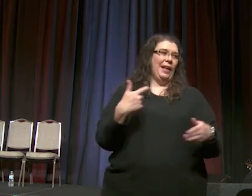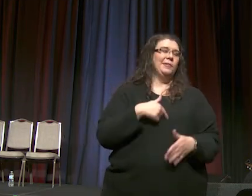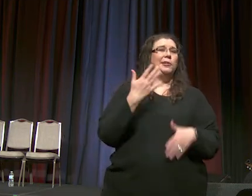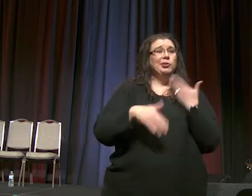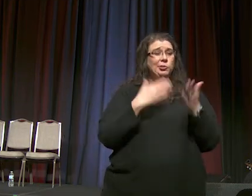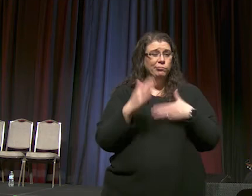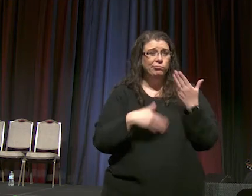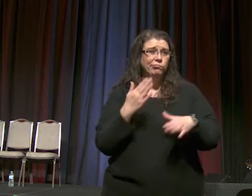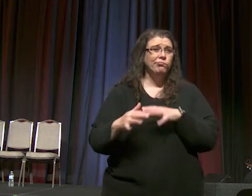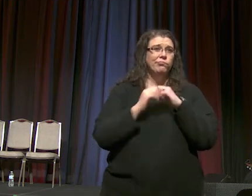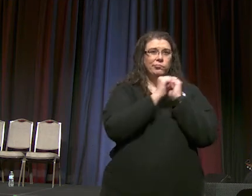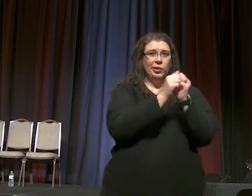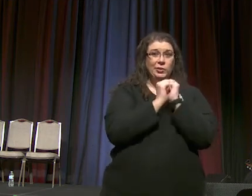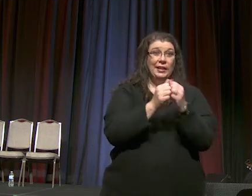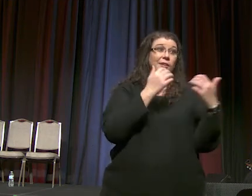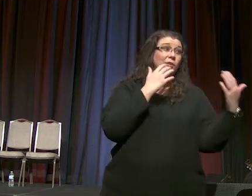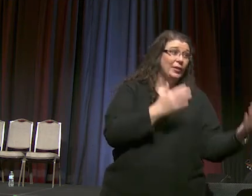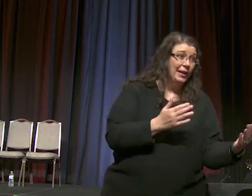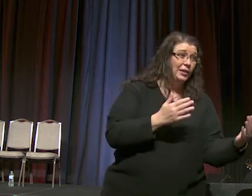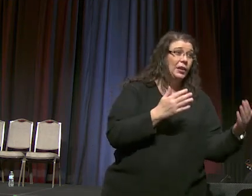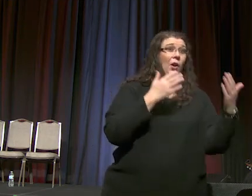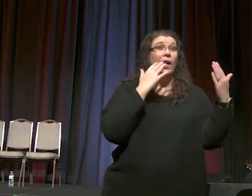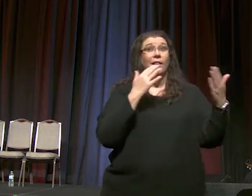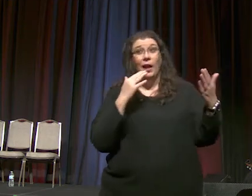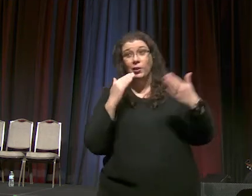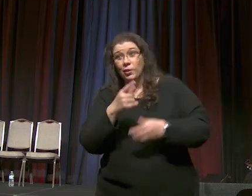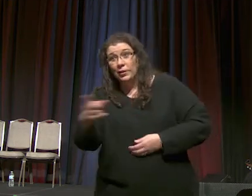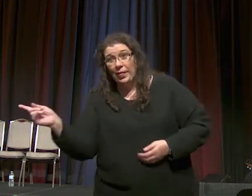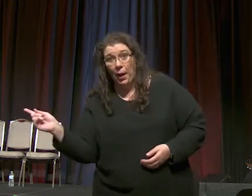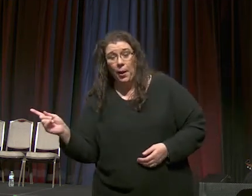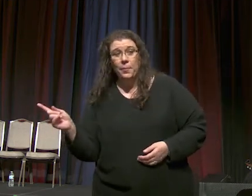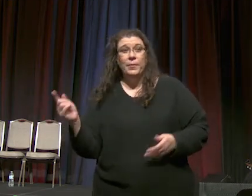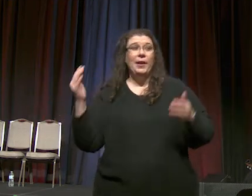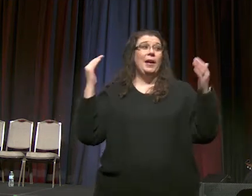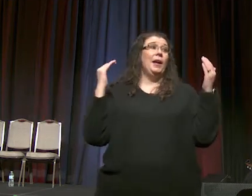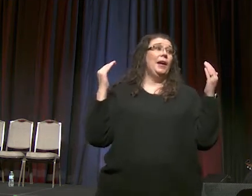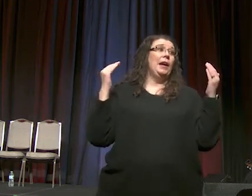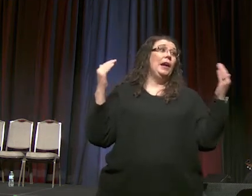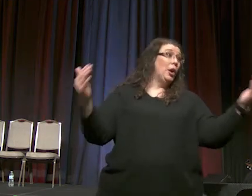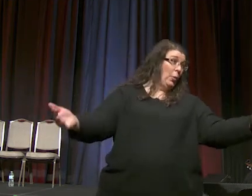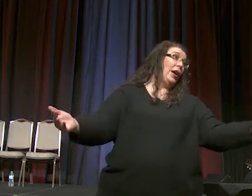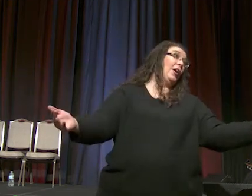together. So thank you, and thanks to them. Here we go.